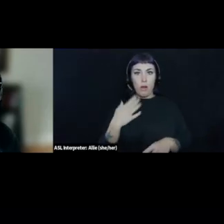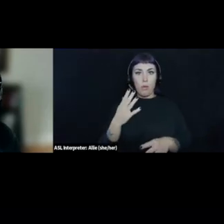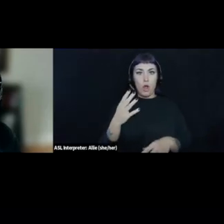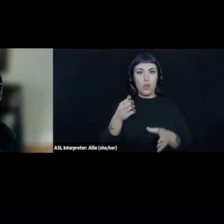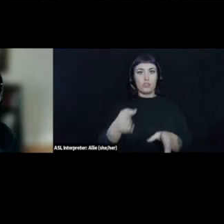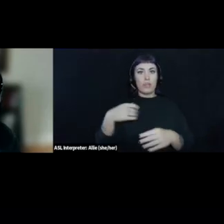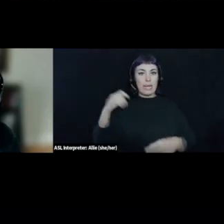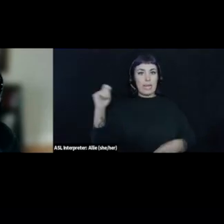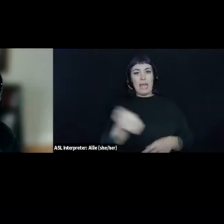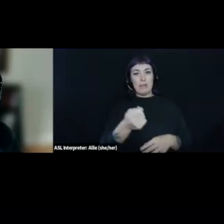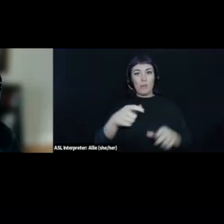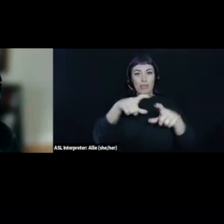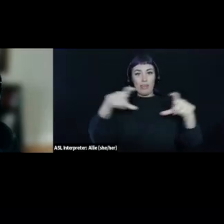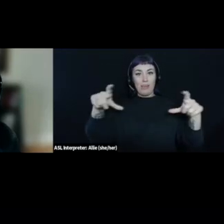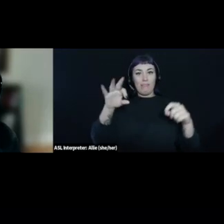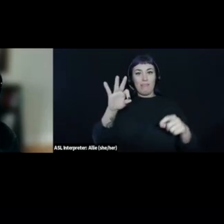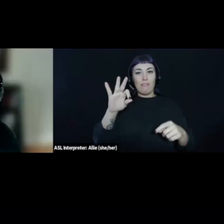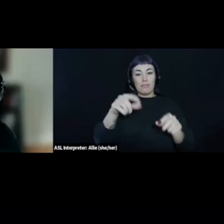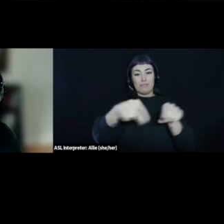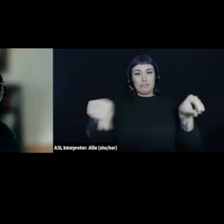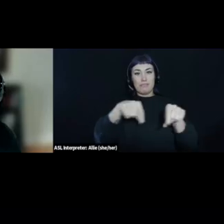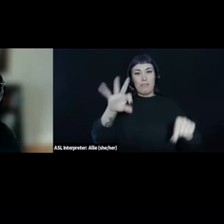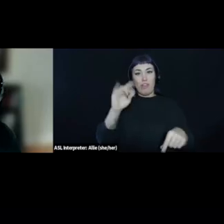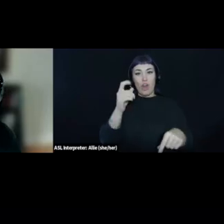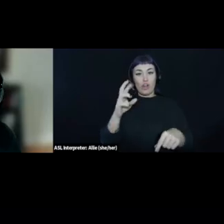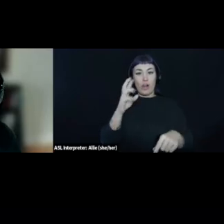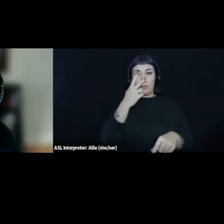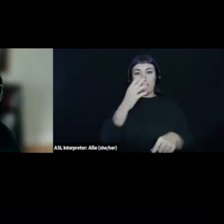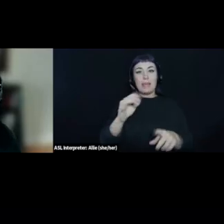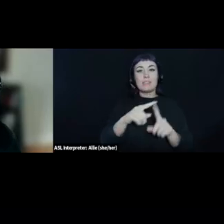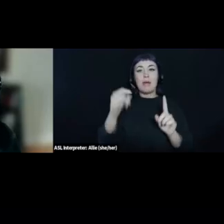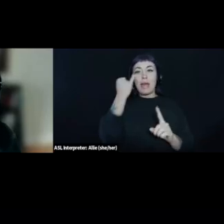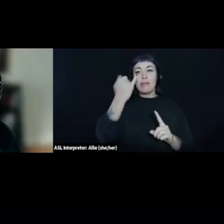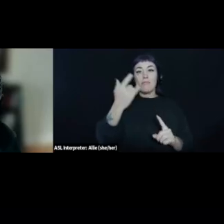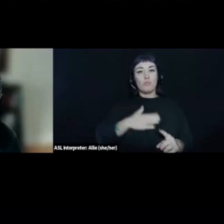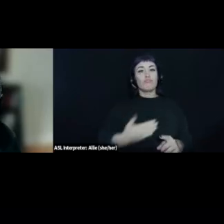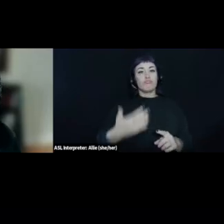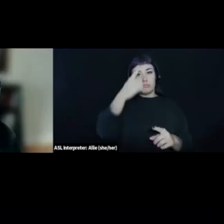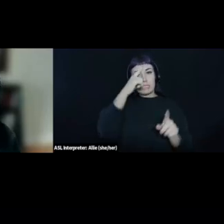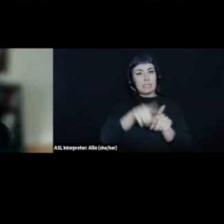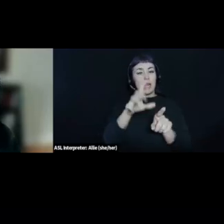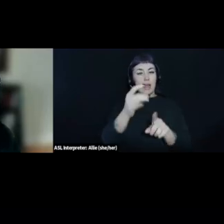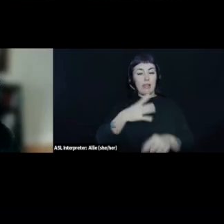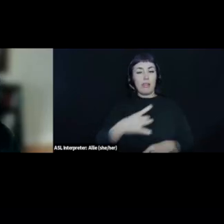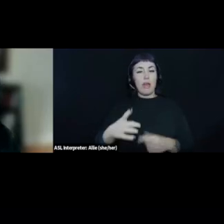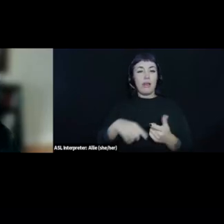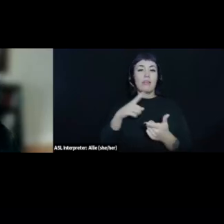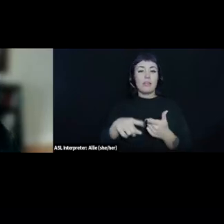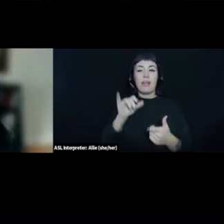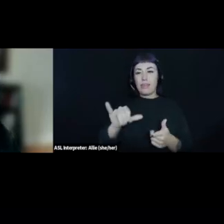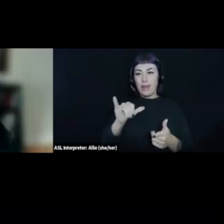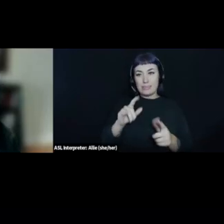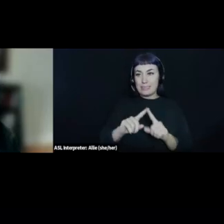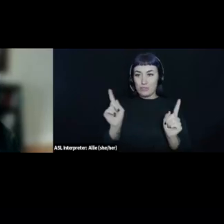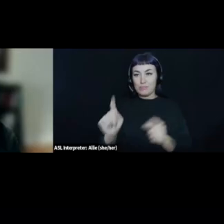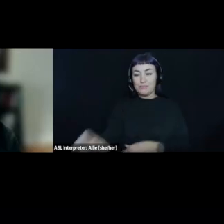me with a flogger, I'd be really pissed. But if it was something that you consent to and like, then that is completely